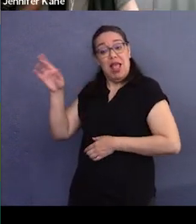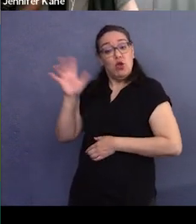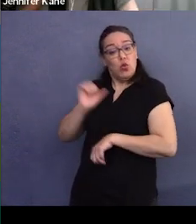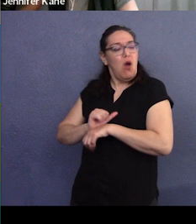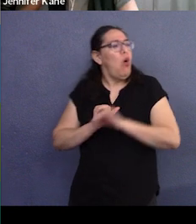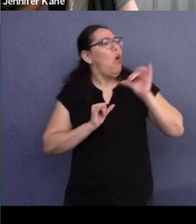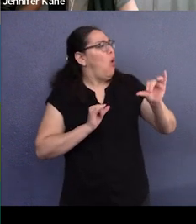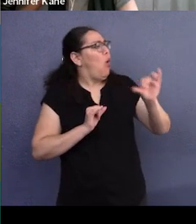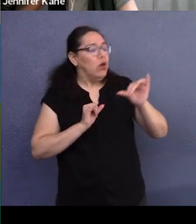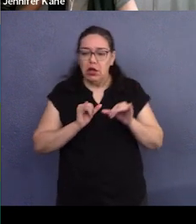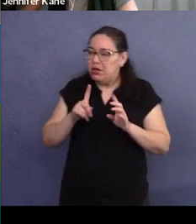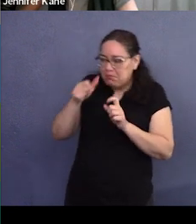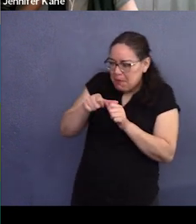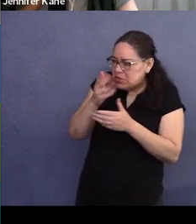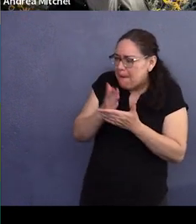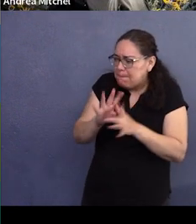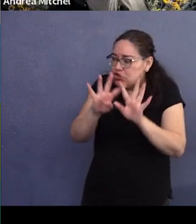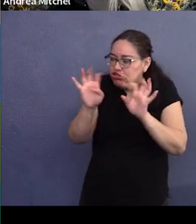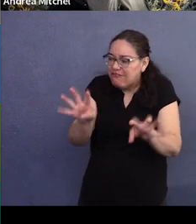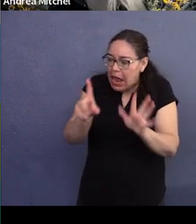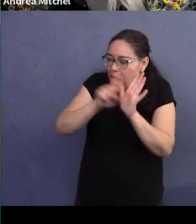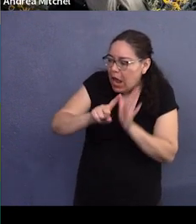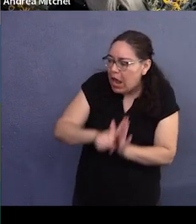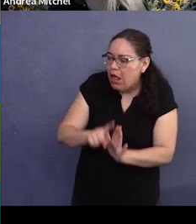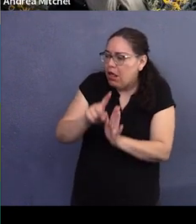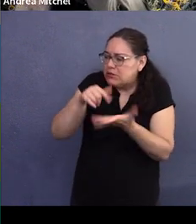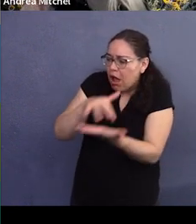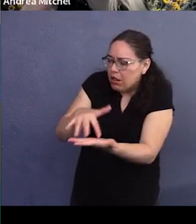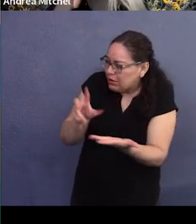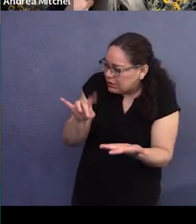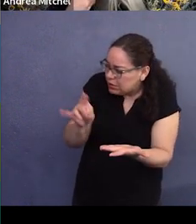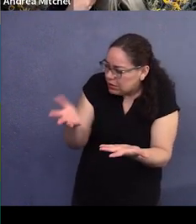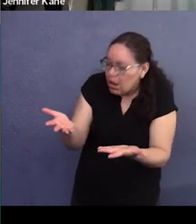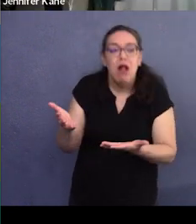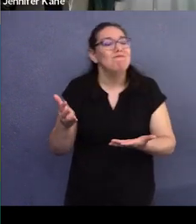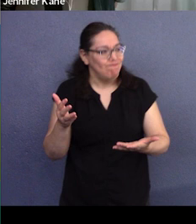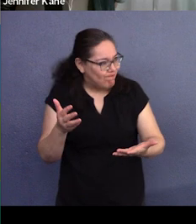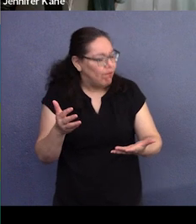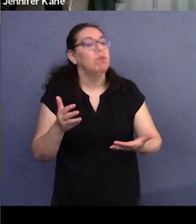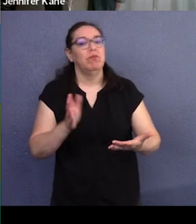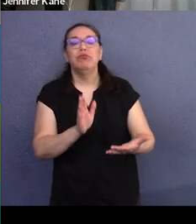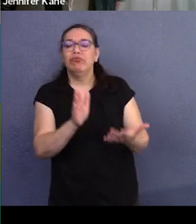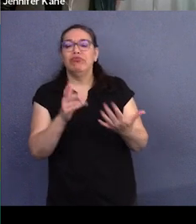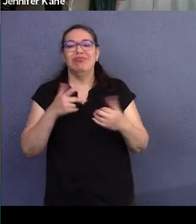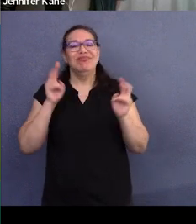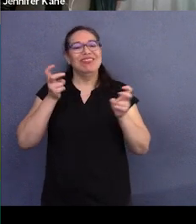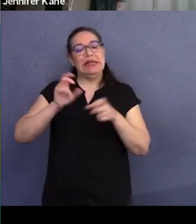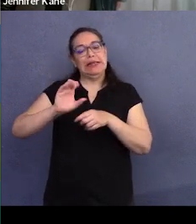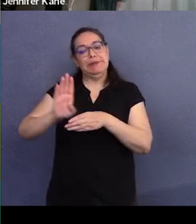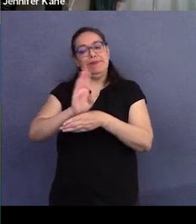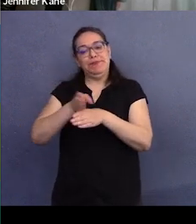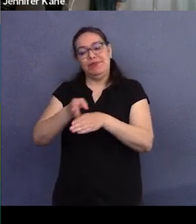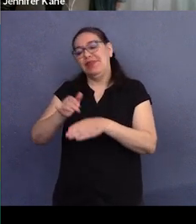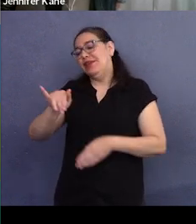there was some survey or study, something. We have the industry codes, what